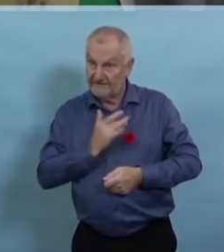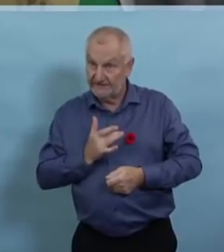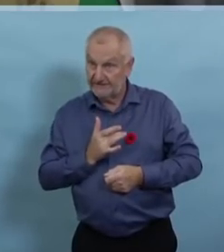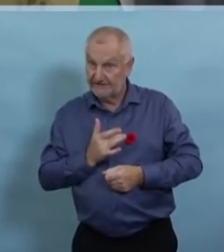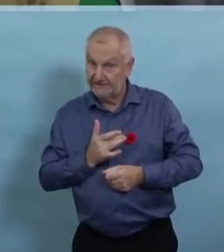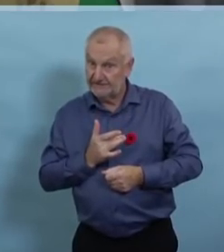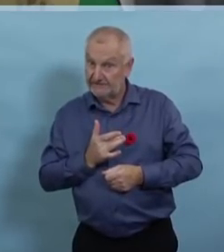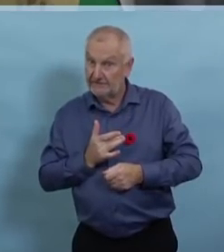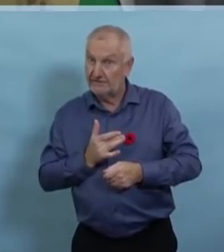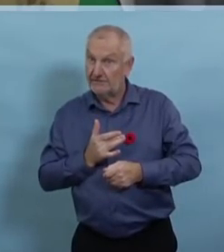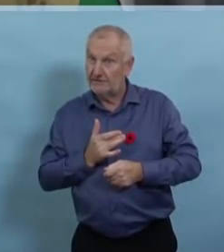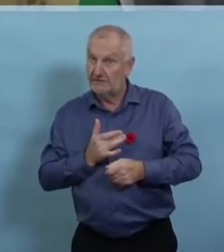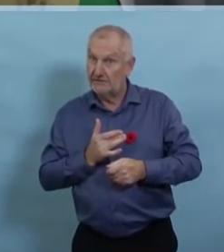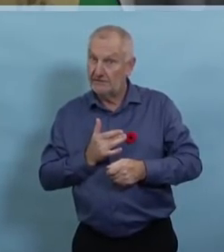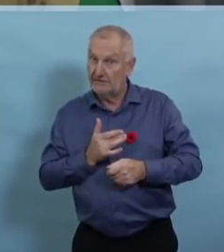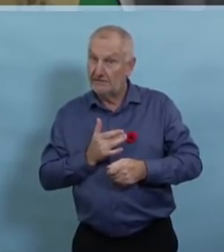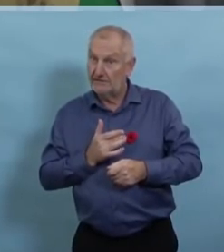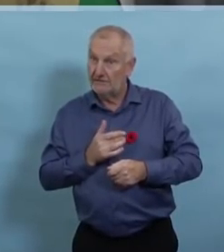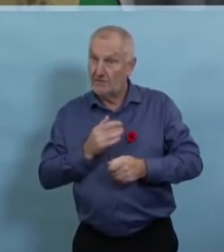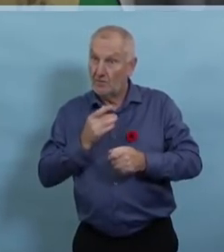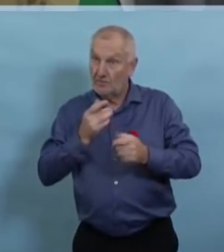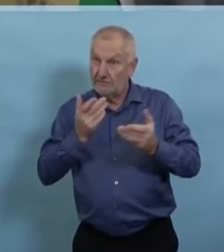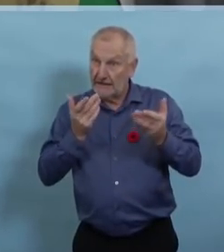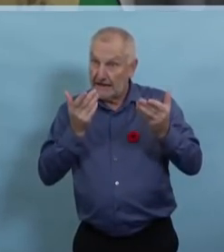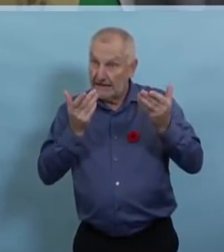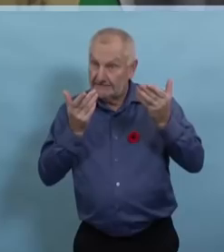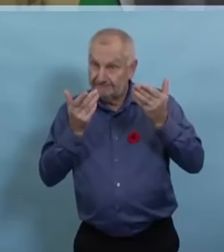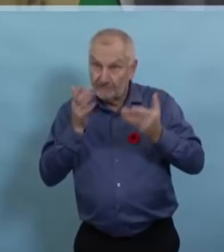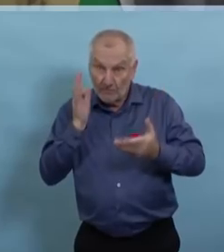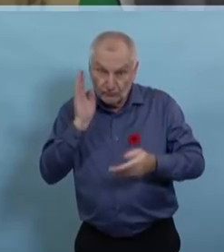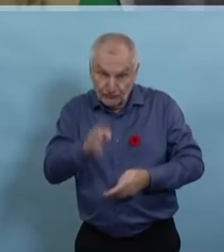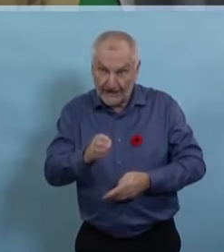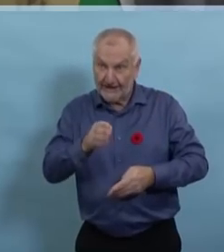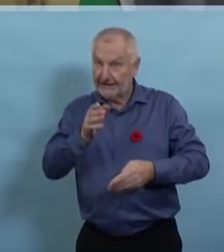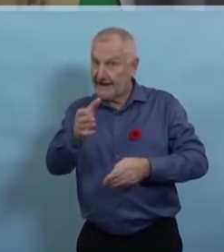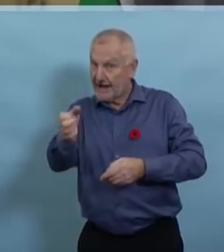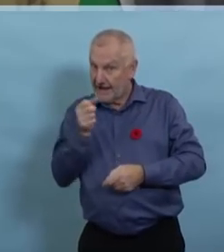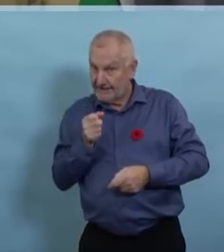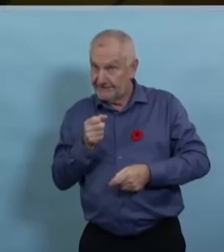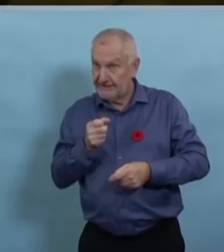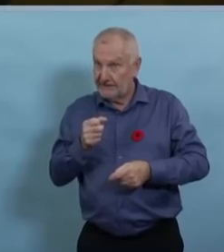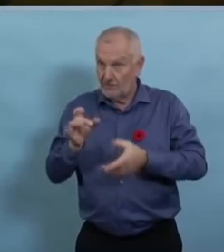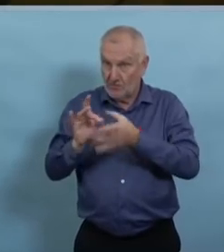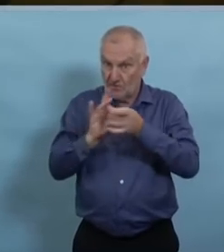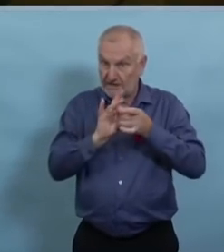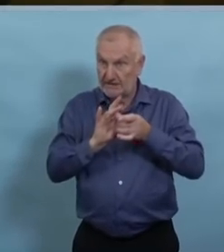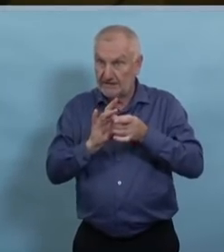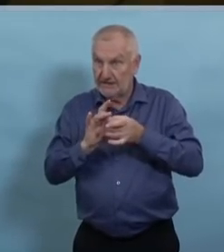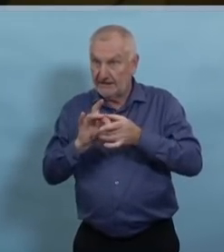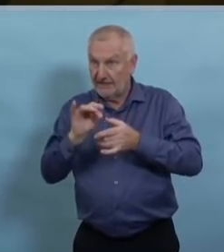direct hiring in coordination with, I believe it's the St. James School Division.